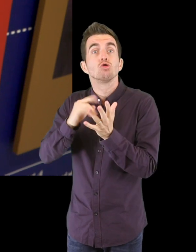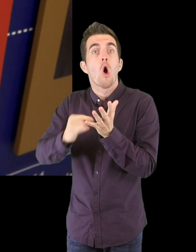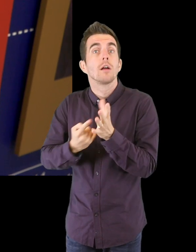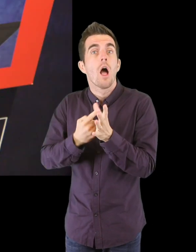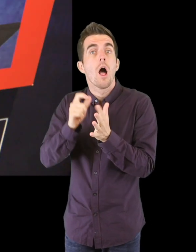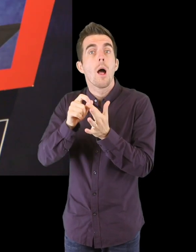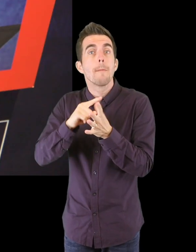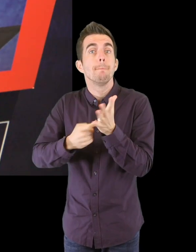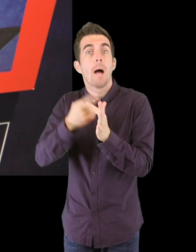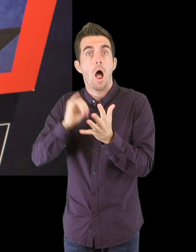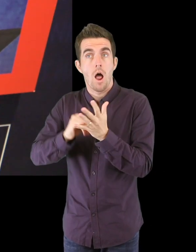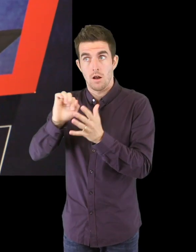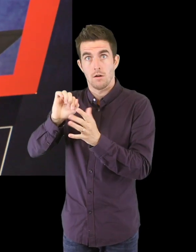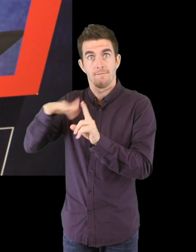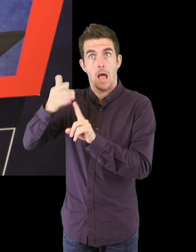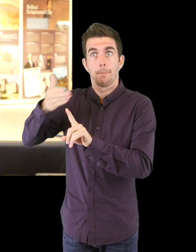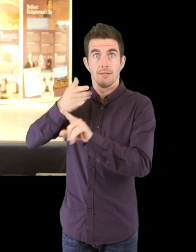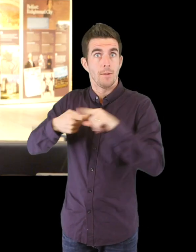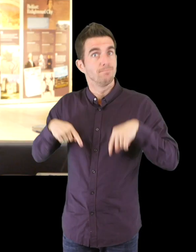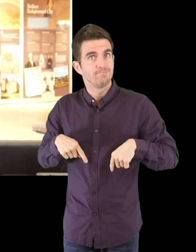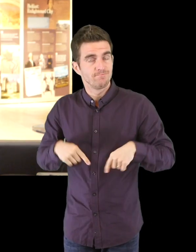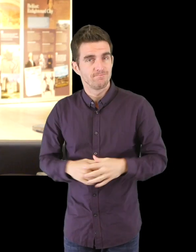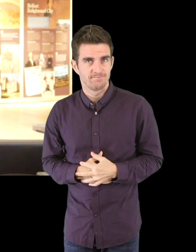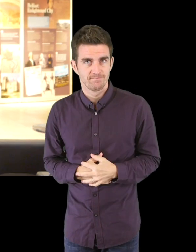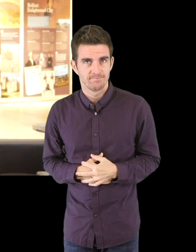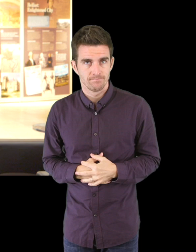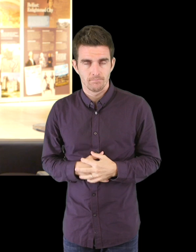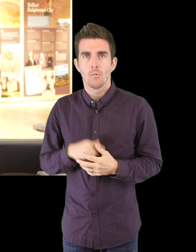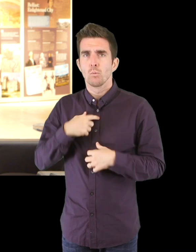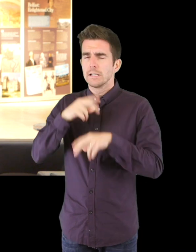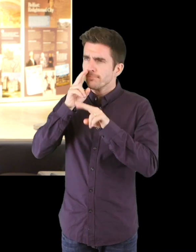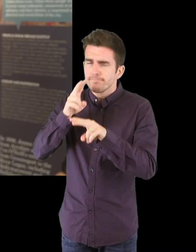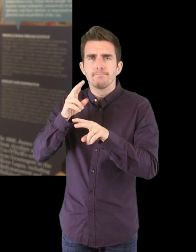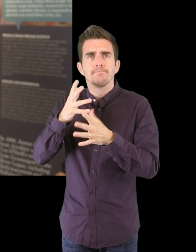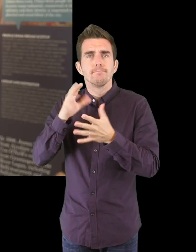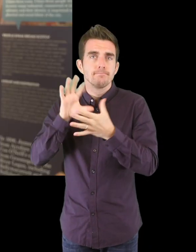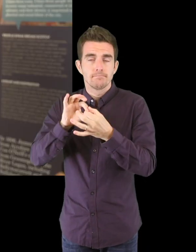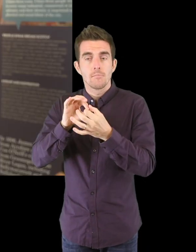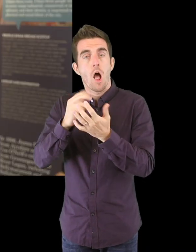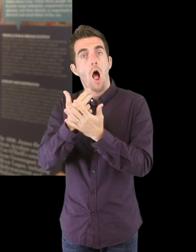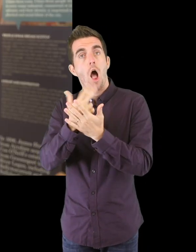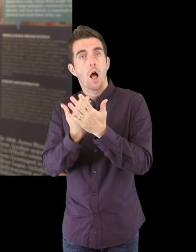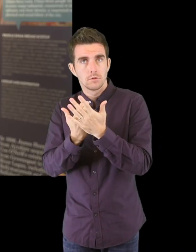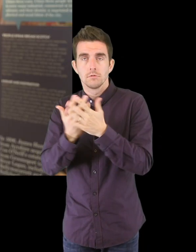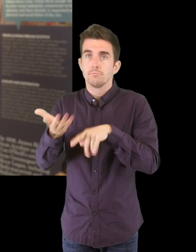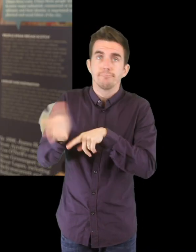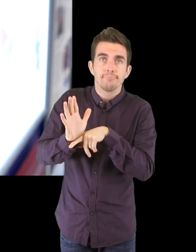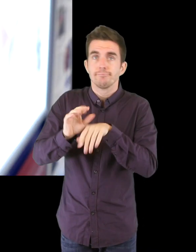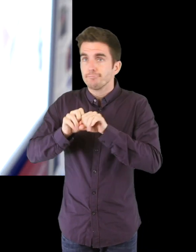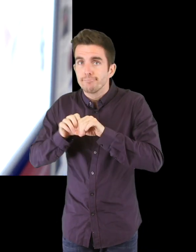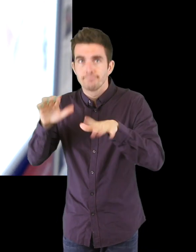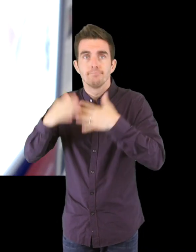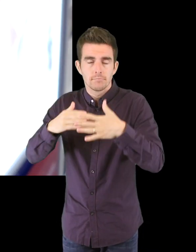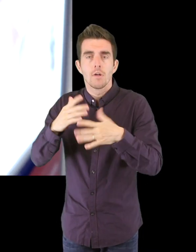that even Rosa Parks had Scots-Irish ancestry. We also look at our place in the arts within America,